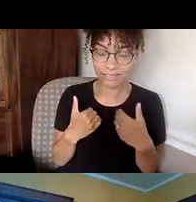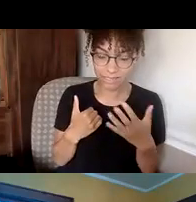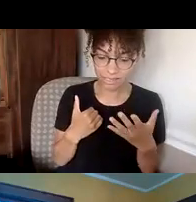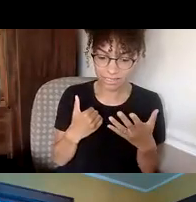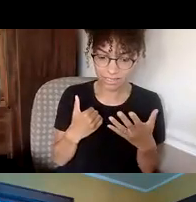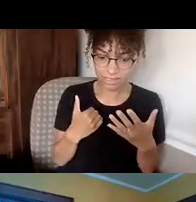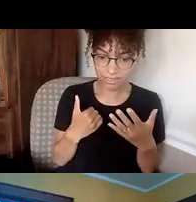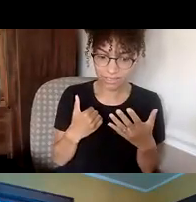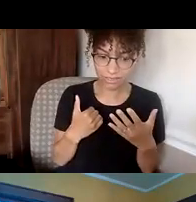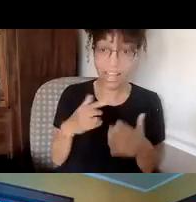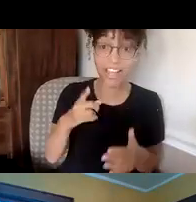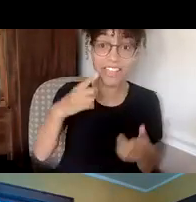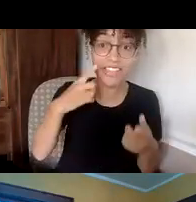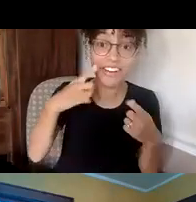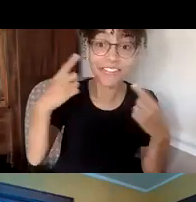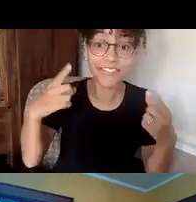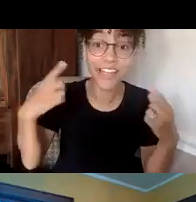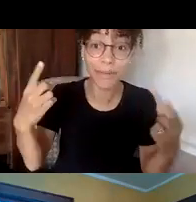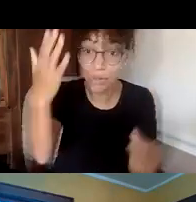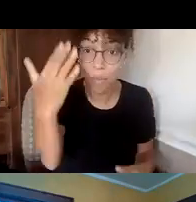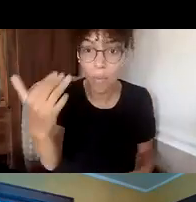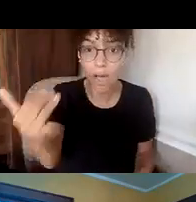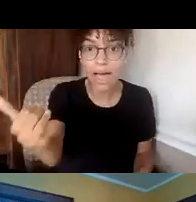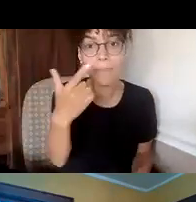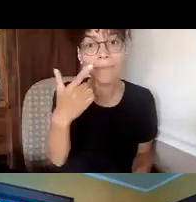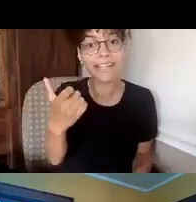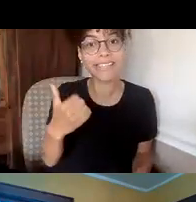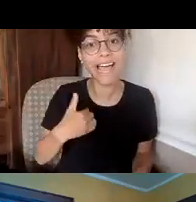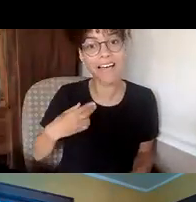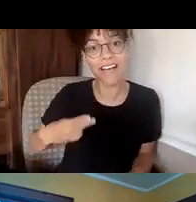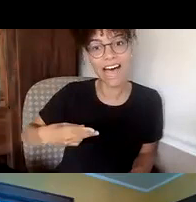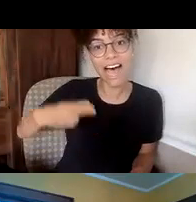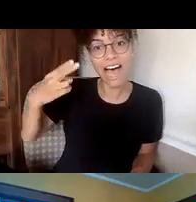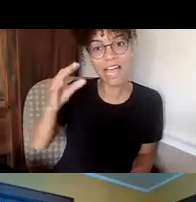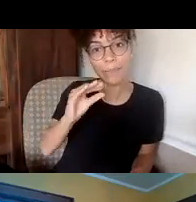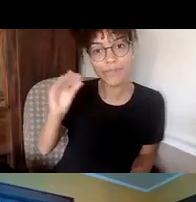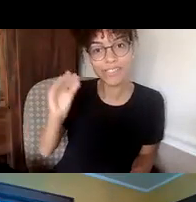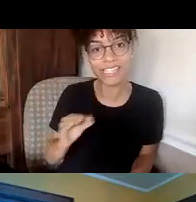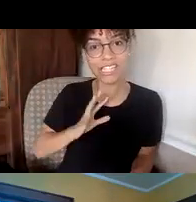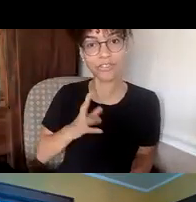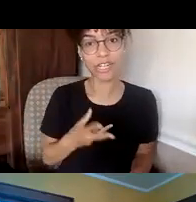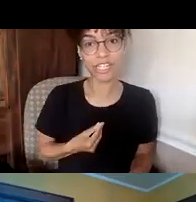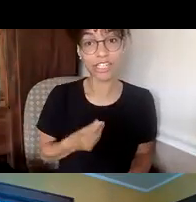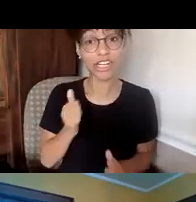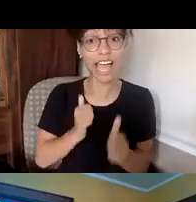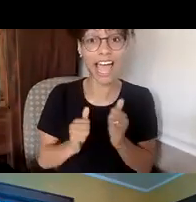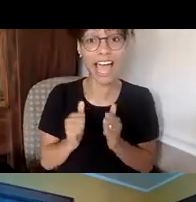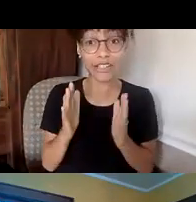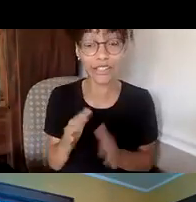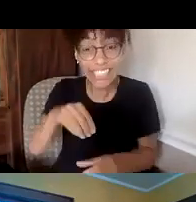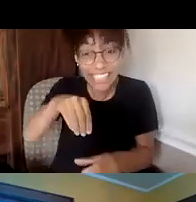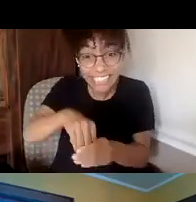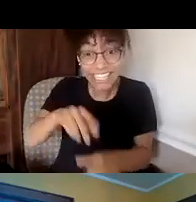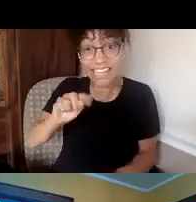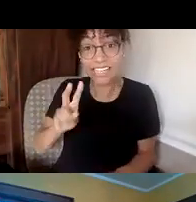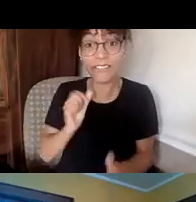they're notable for having a very high like percentage of trans actors actually within the show, like playing